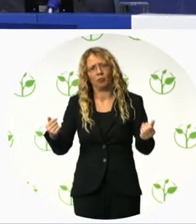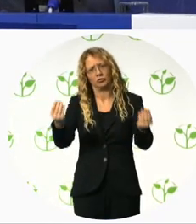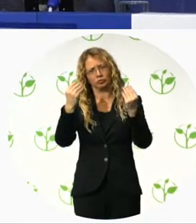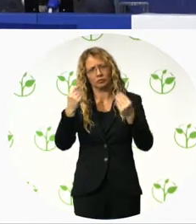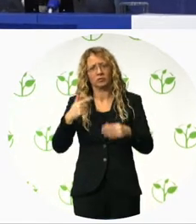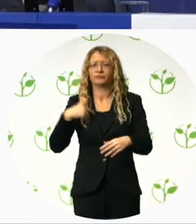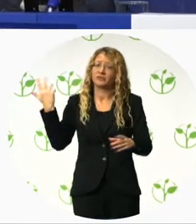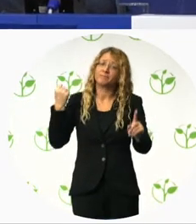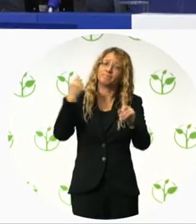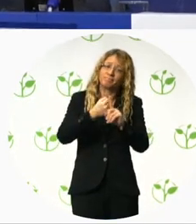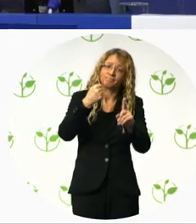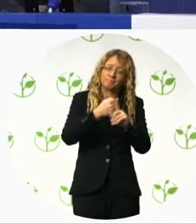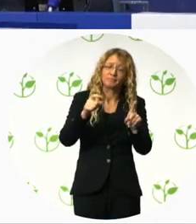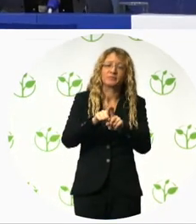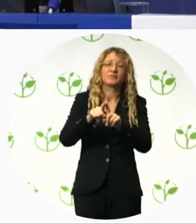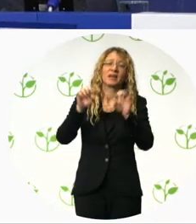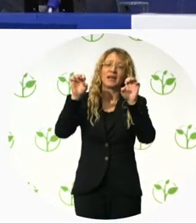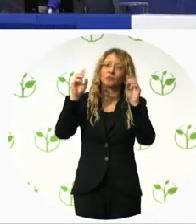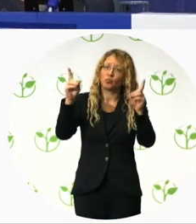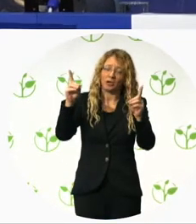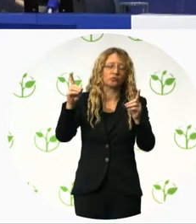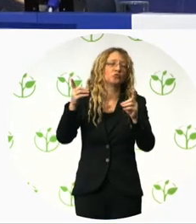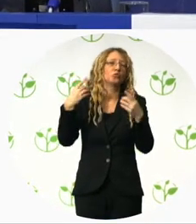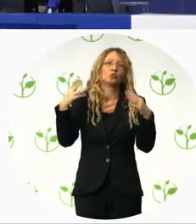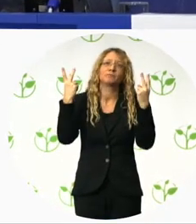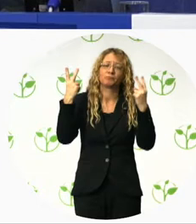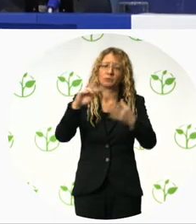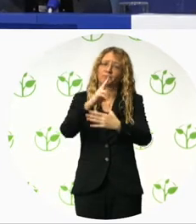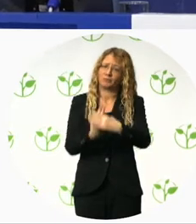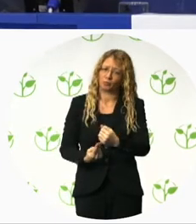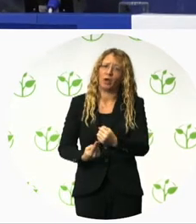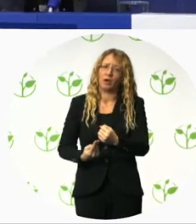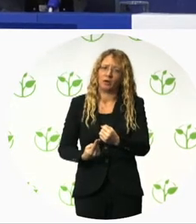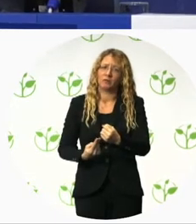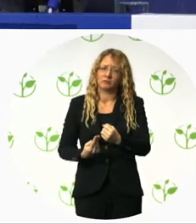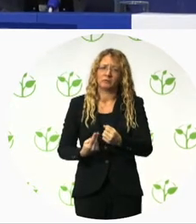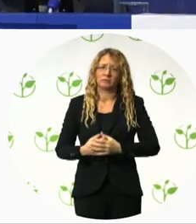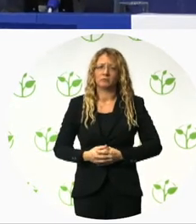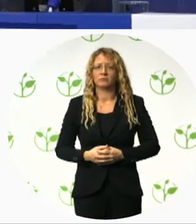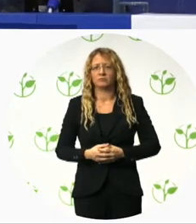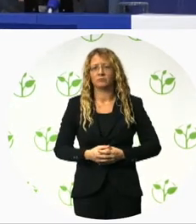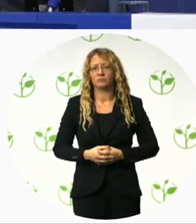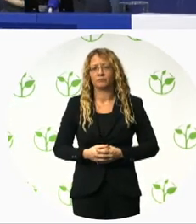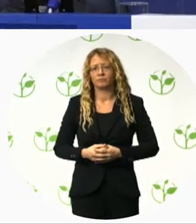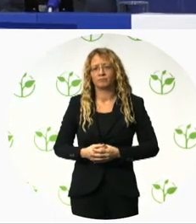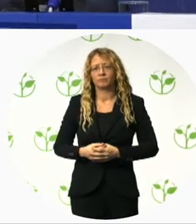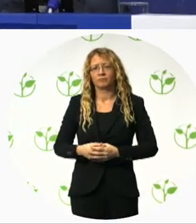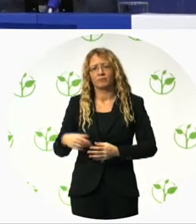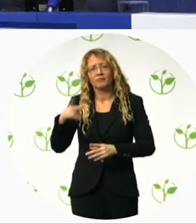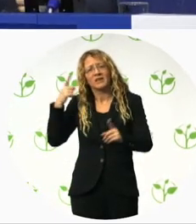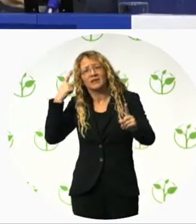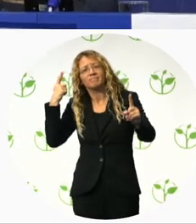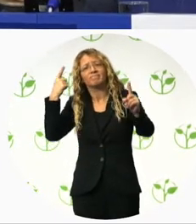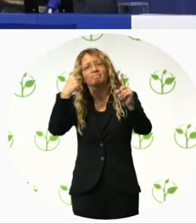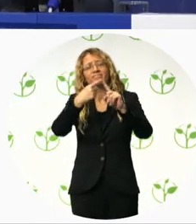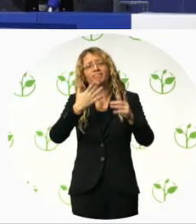sponsor of visual vernacular contest. It is a kind of poetry using sign language.